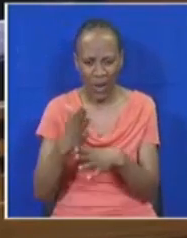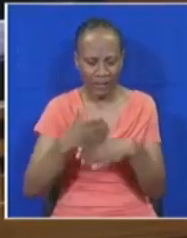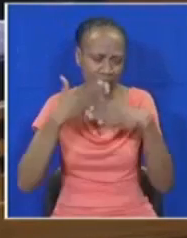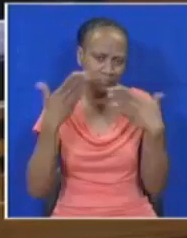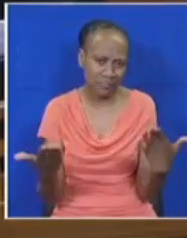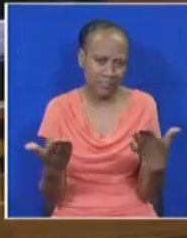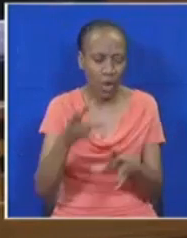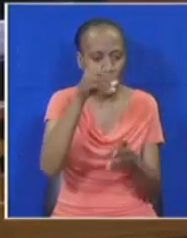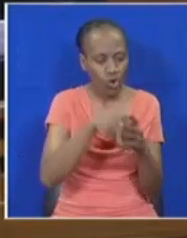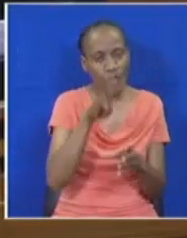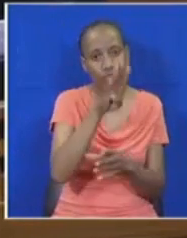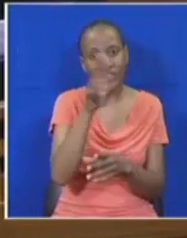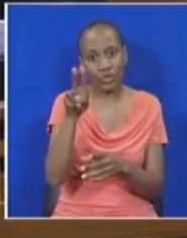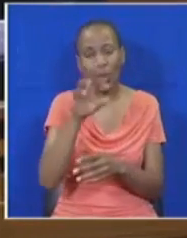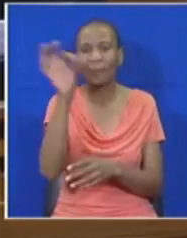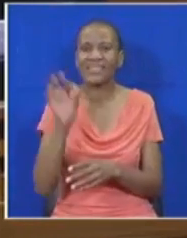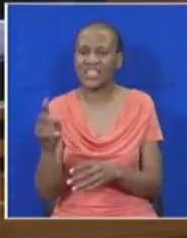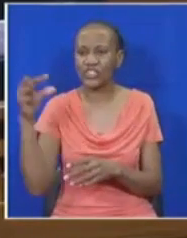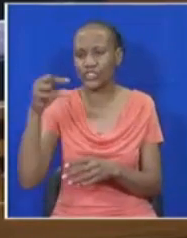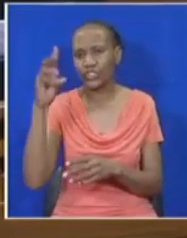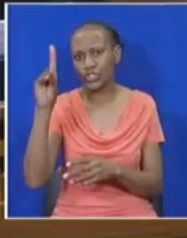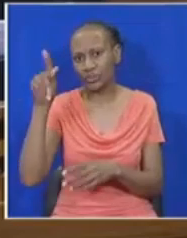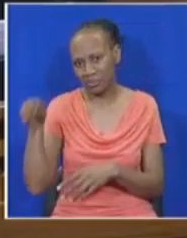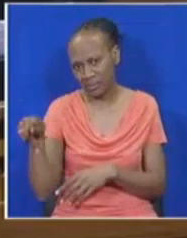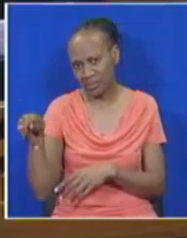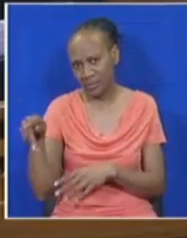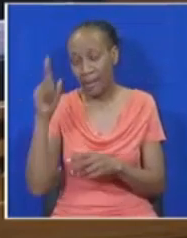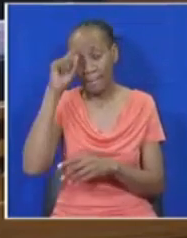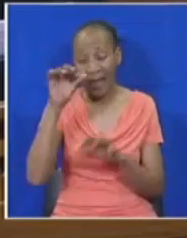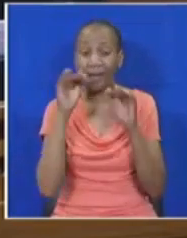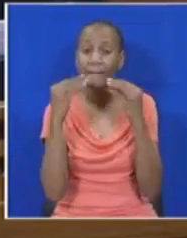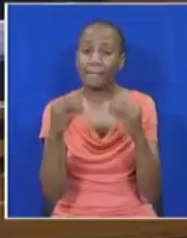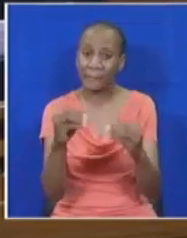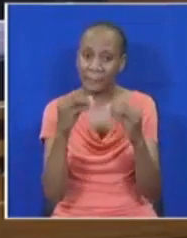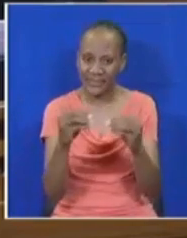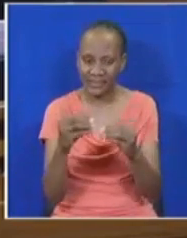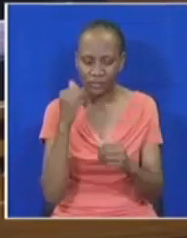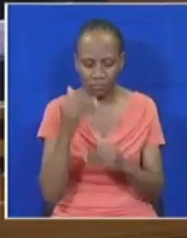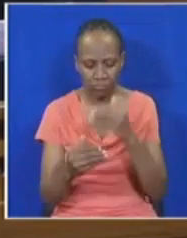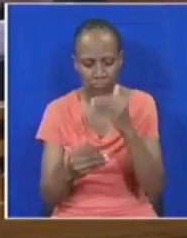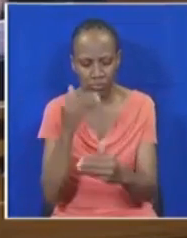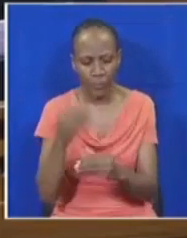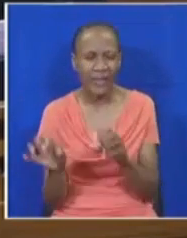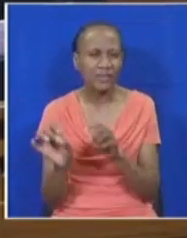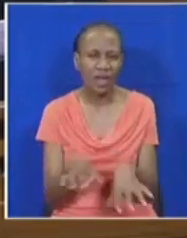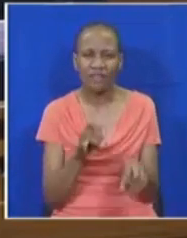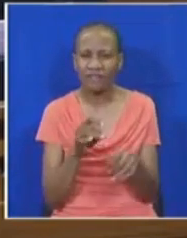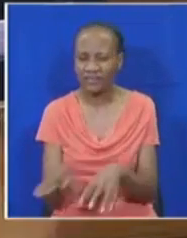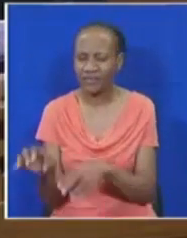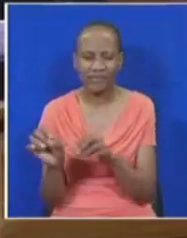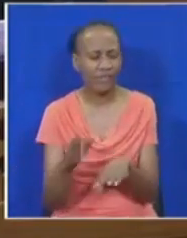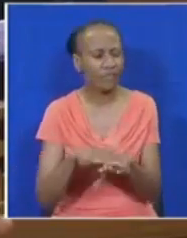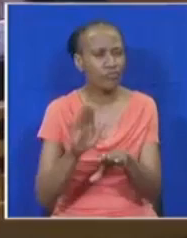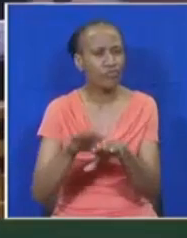and contribute about 42% to the GDP. Black businesses are operating under extreme difficult conditions